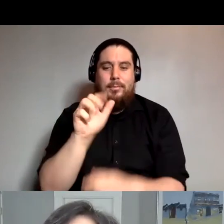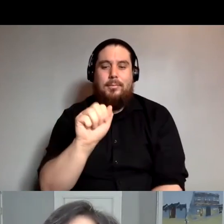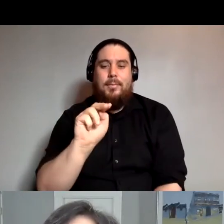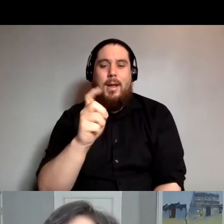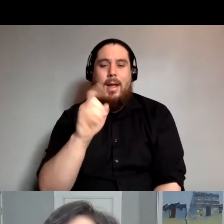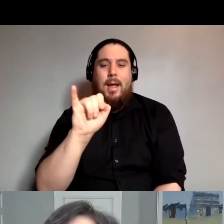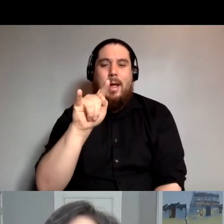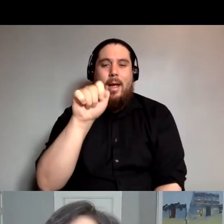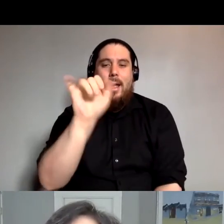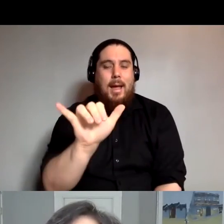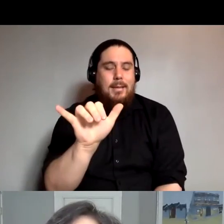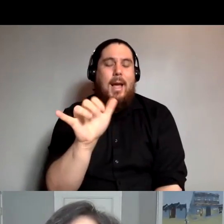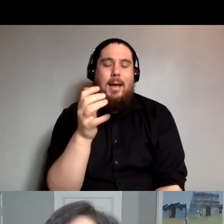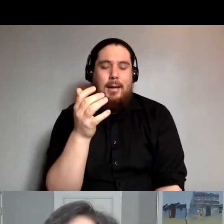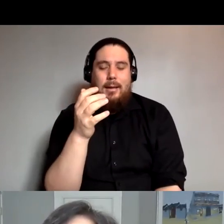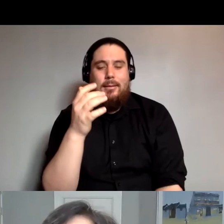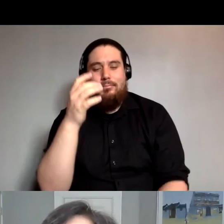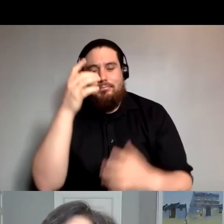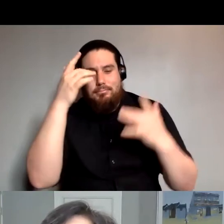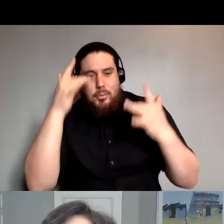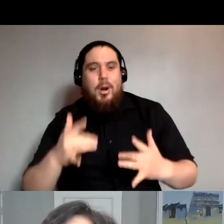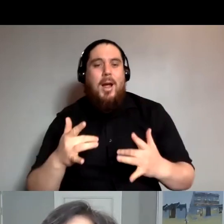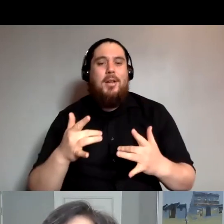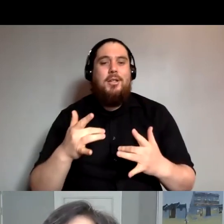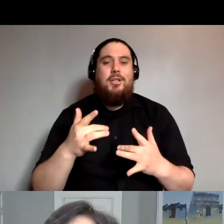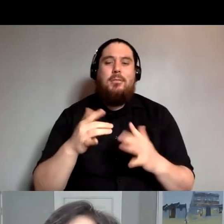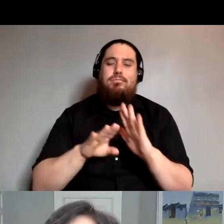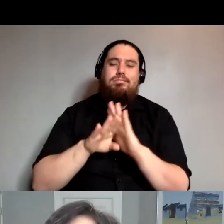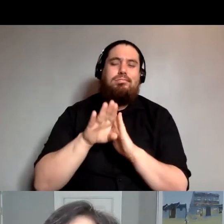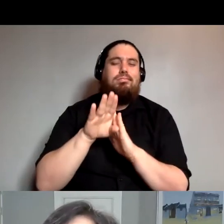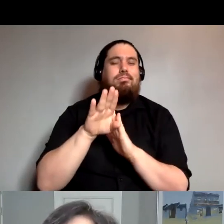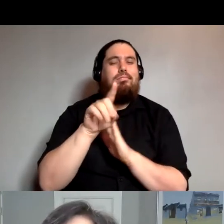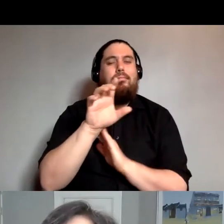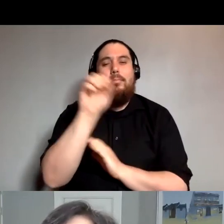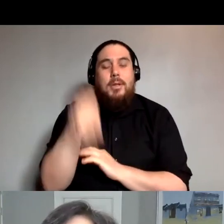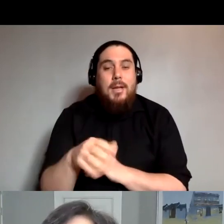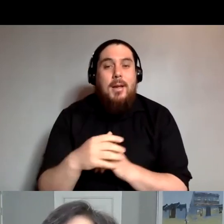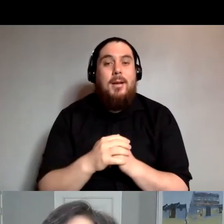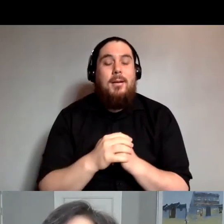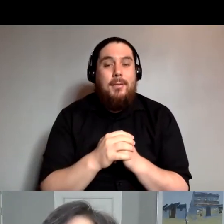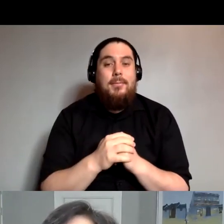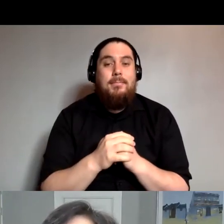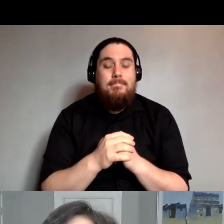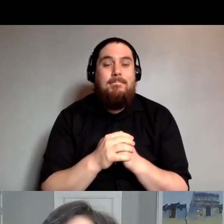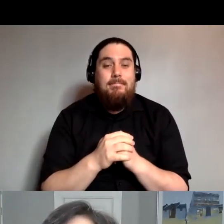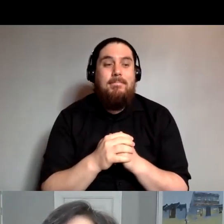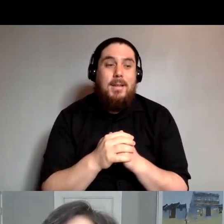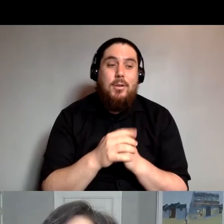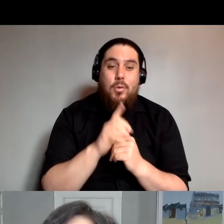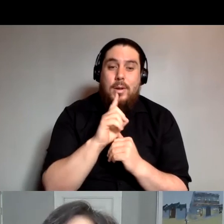Mental Health America. There certainly is an opportunity for us to have a broader